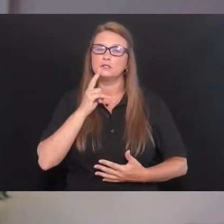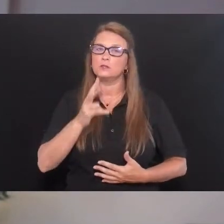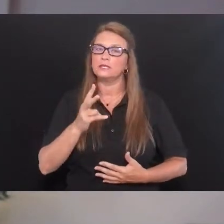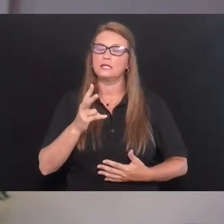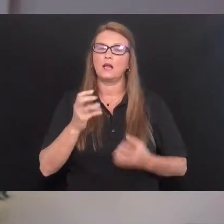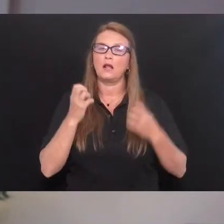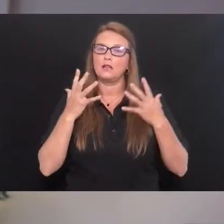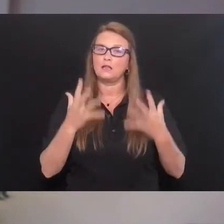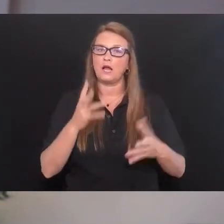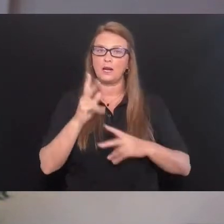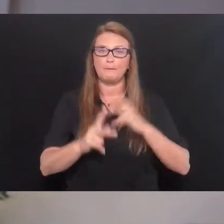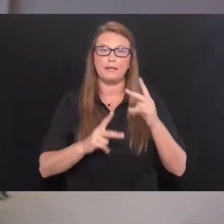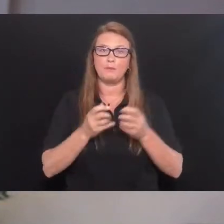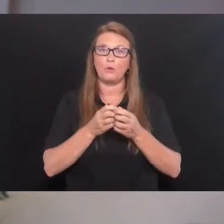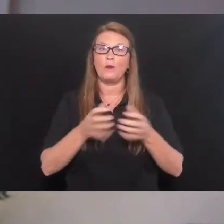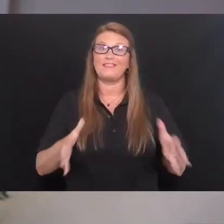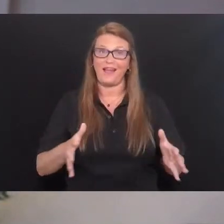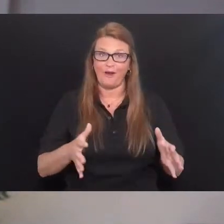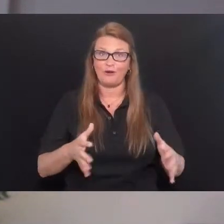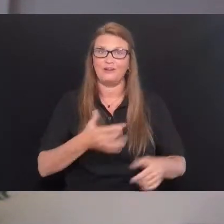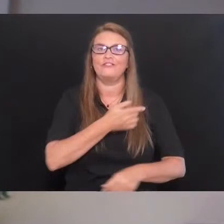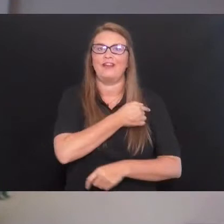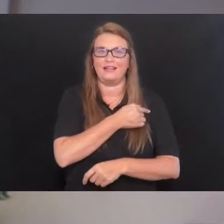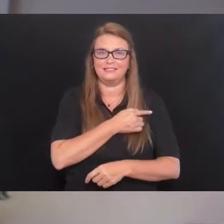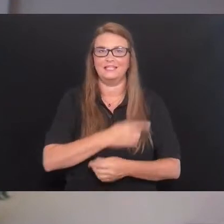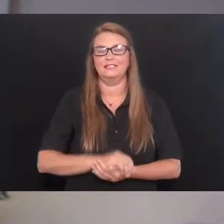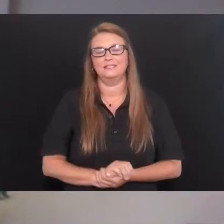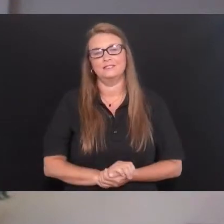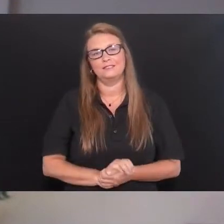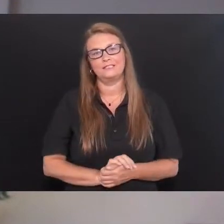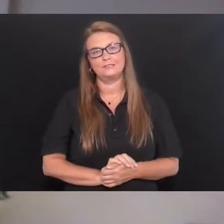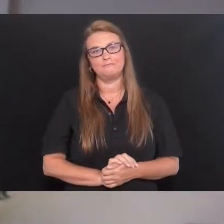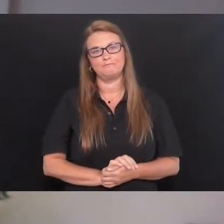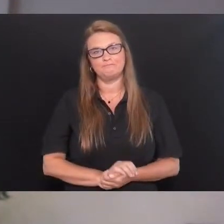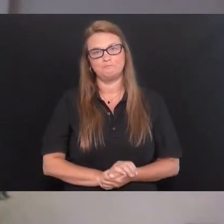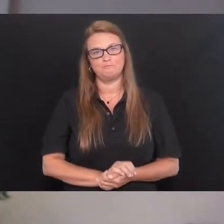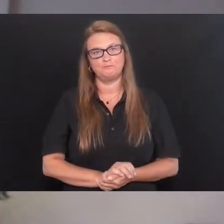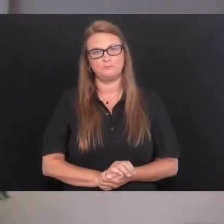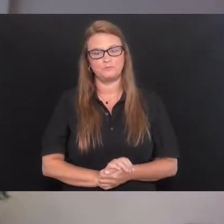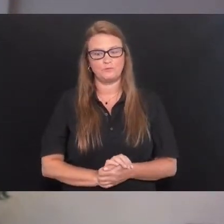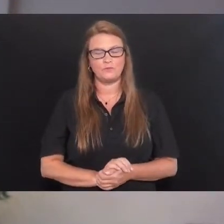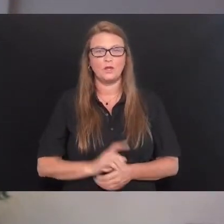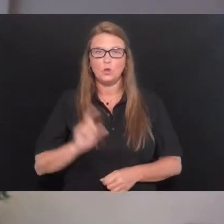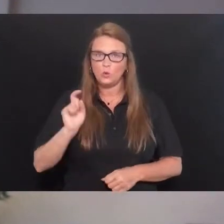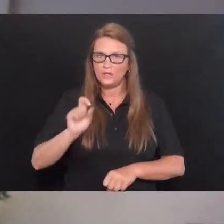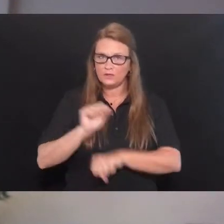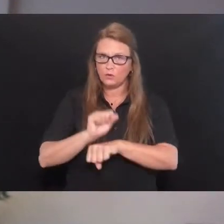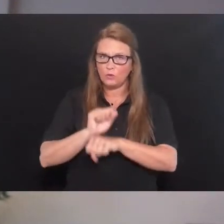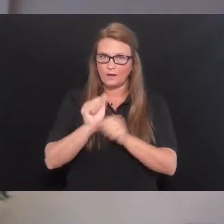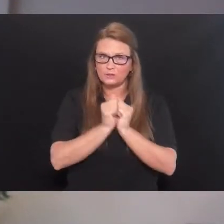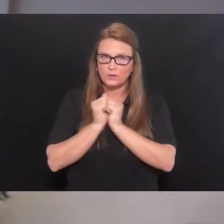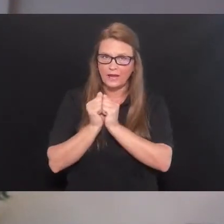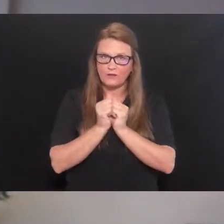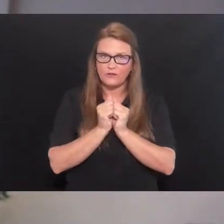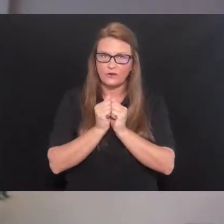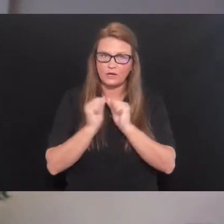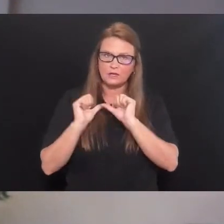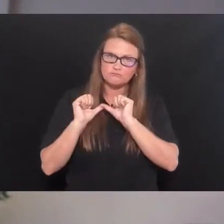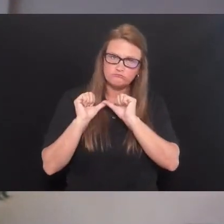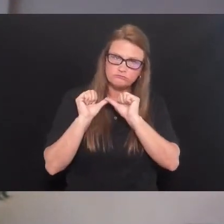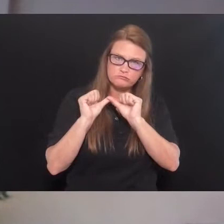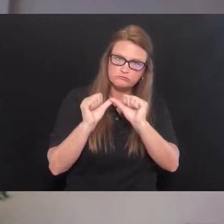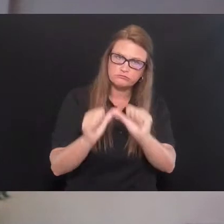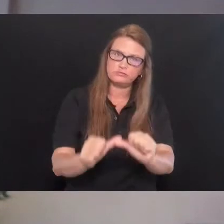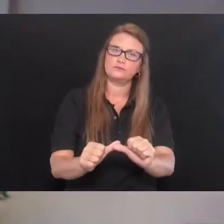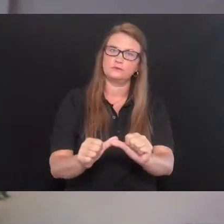people that are not vaccinated at this point. So be careful and stay together, and we will certainly make it through